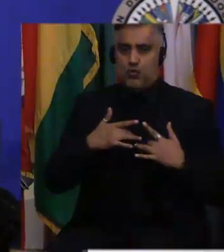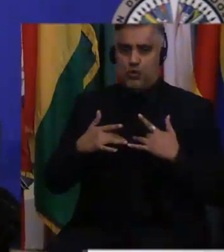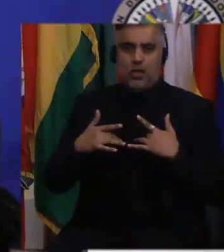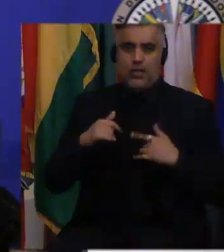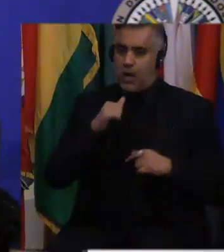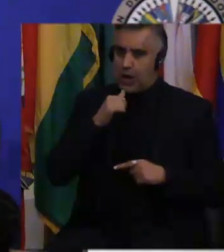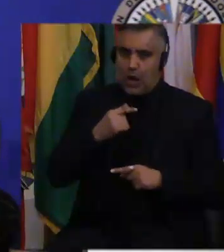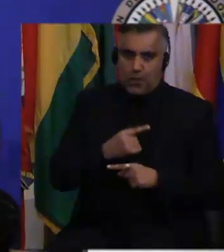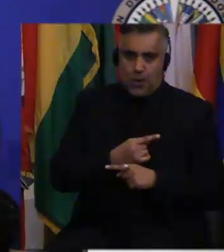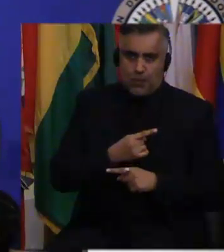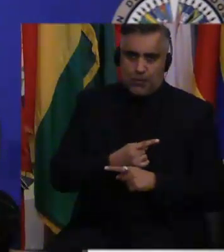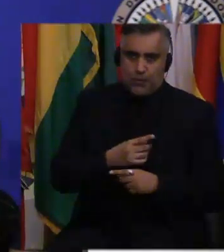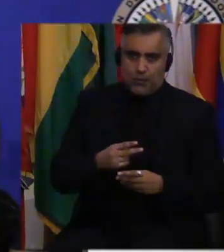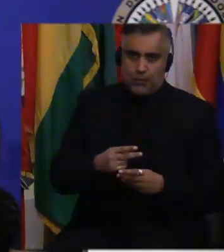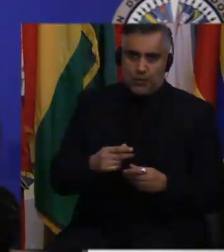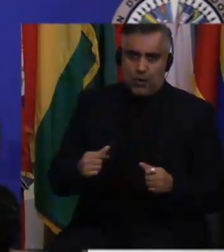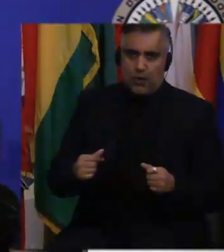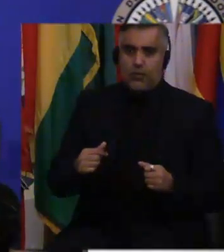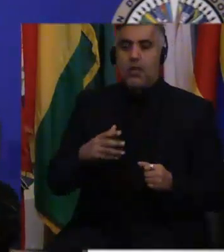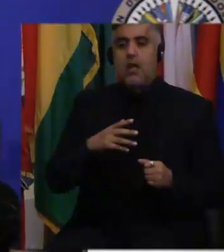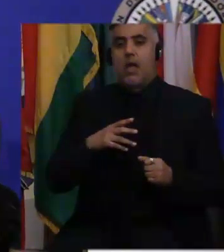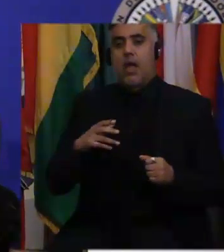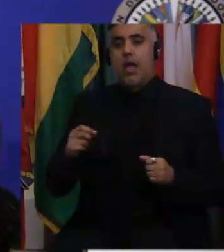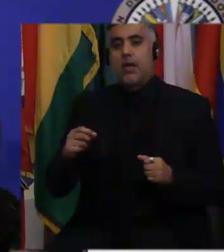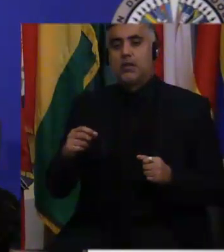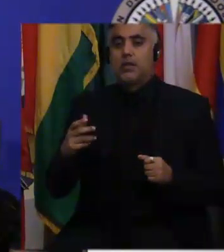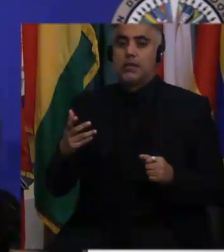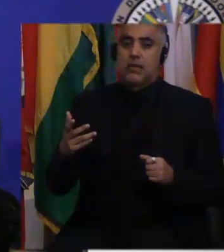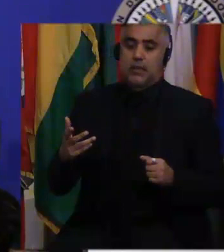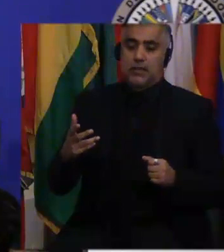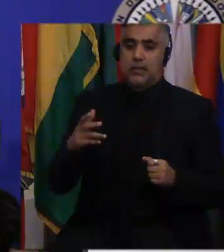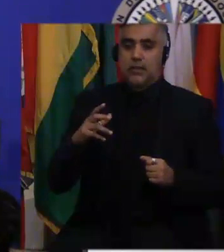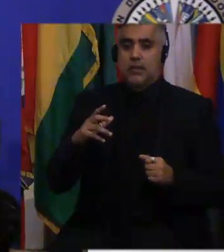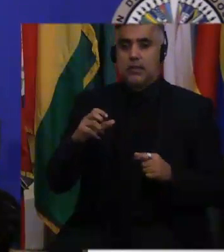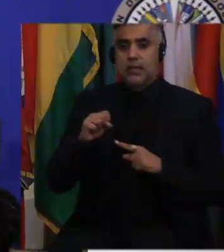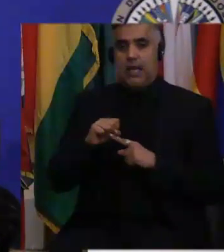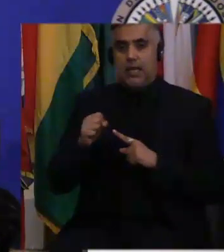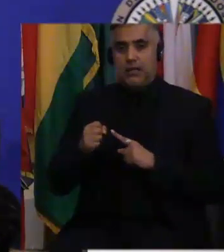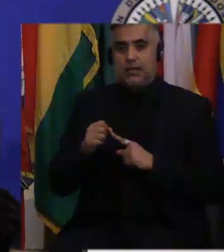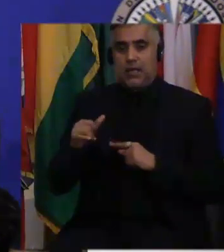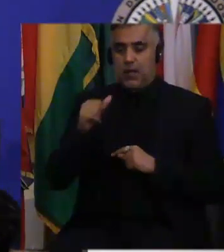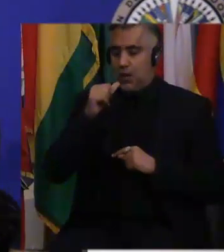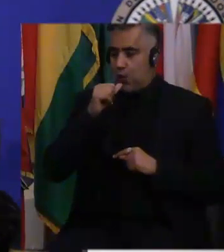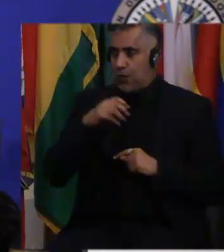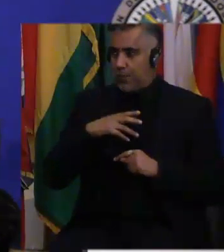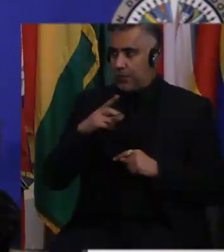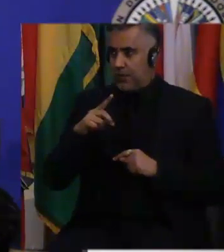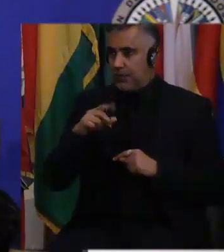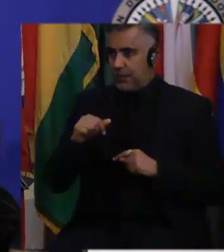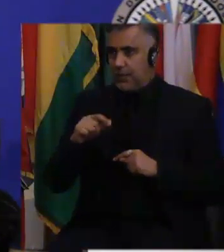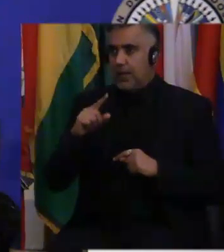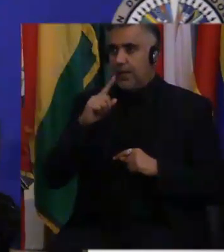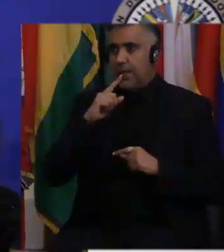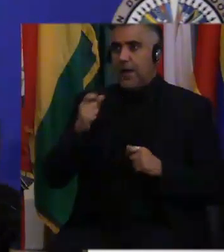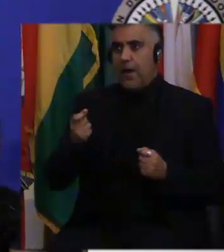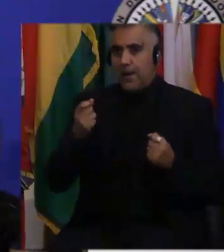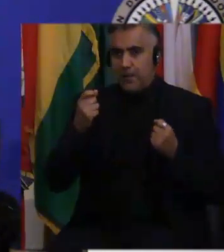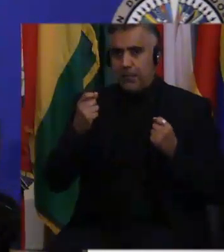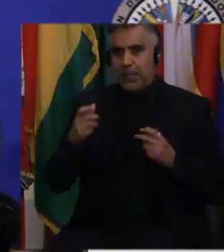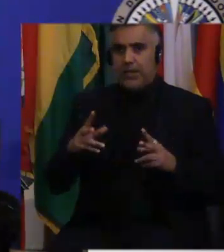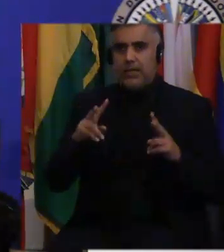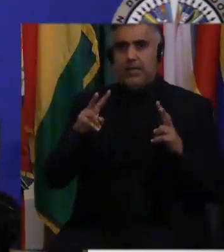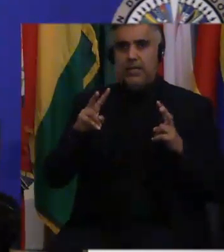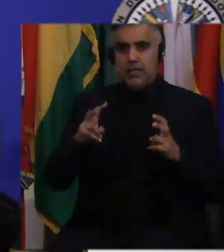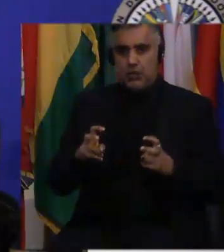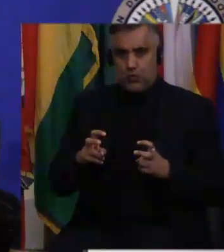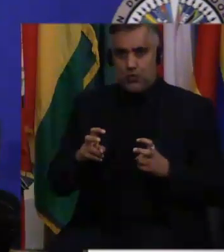not properly resolved. And in cases of women with disabilities, that there are many